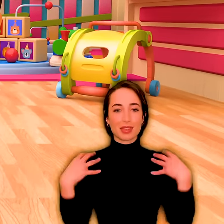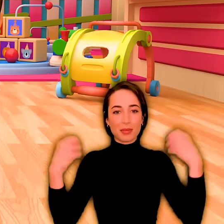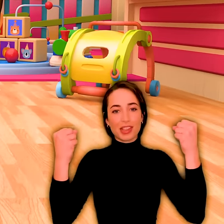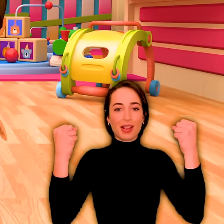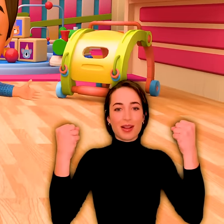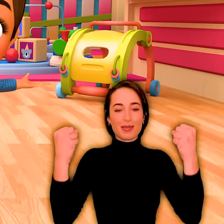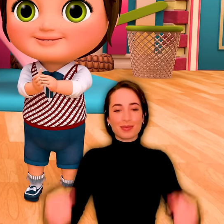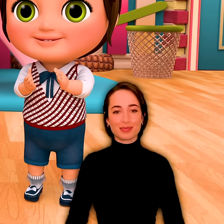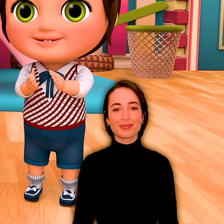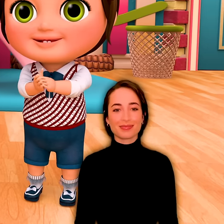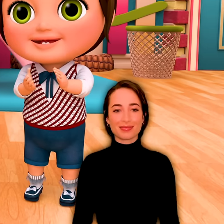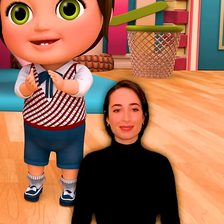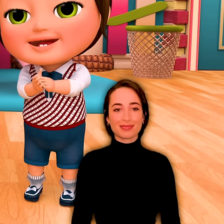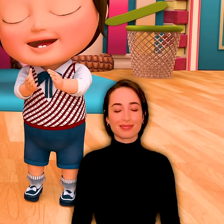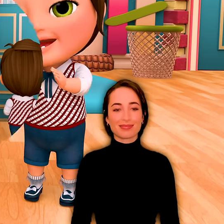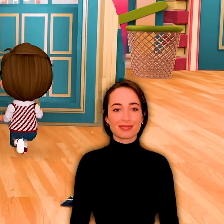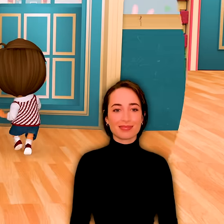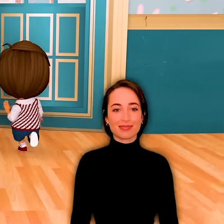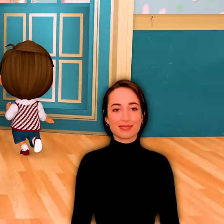super heroes